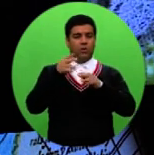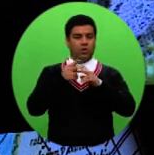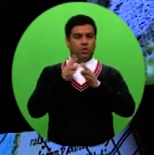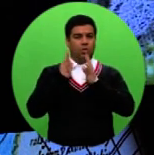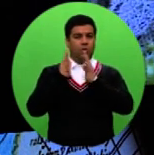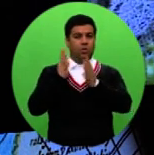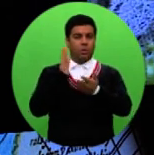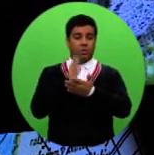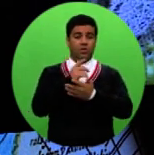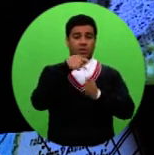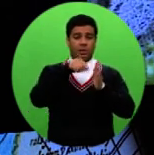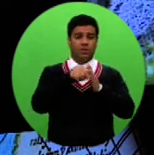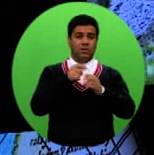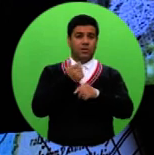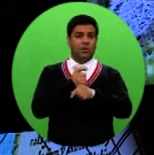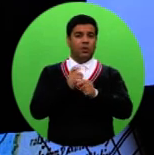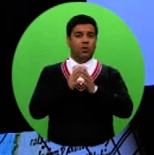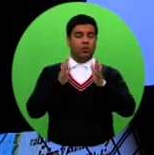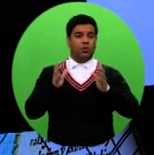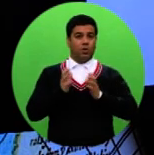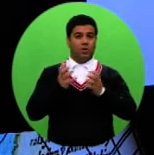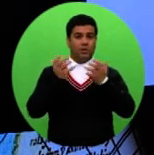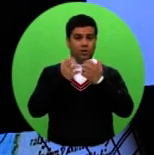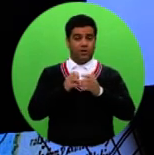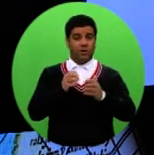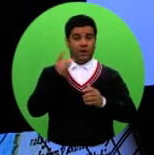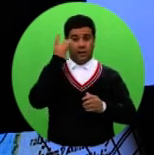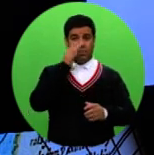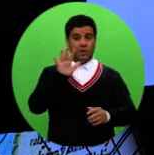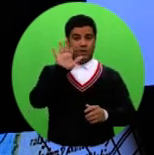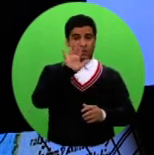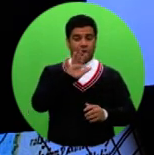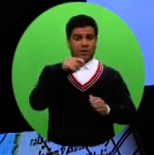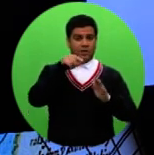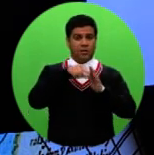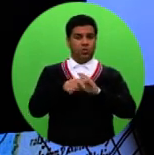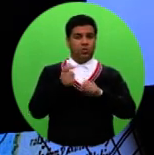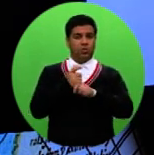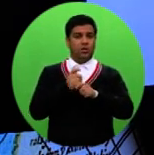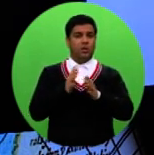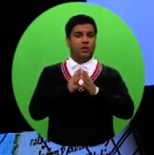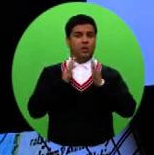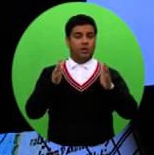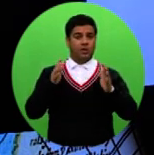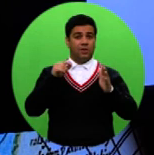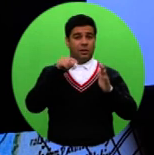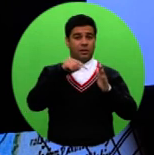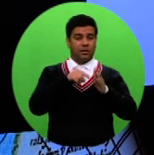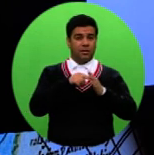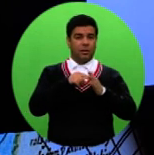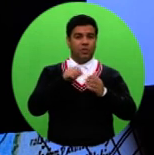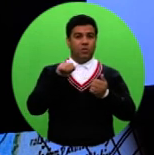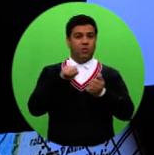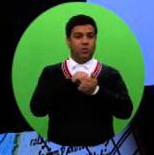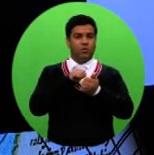Afrikaning eng katta boyliklari hisoblanadi. Afrika ning juda katta qismini egallab yotgan Sahroi